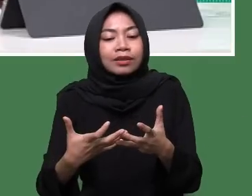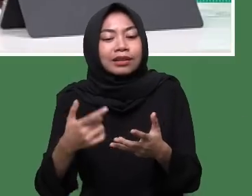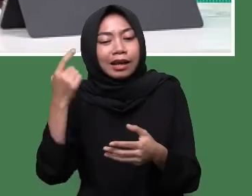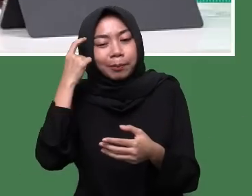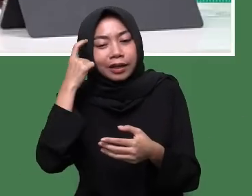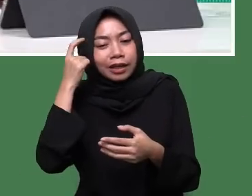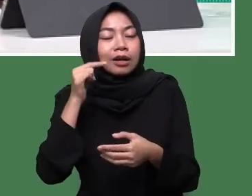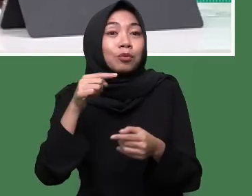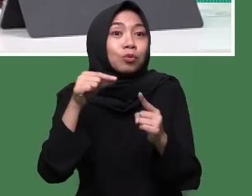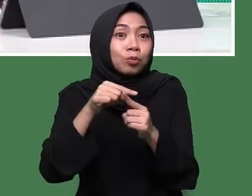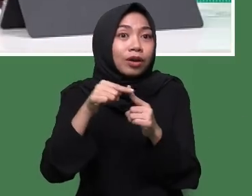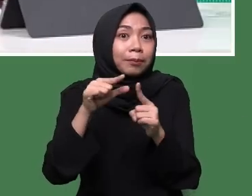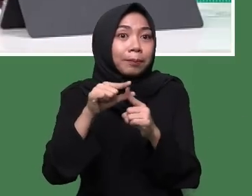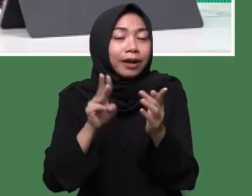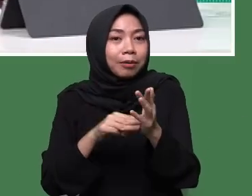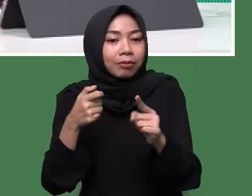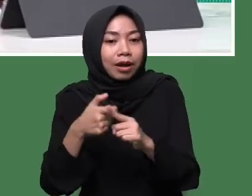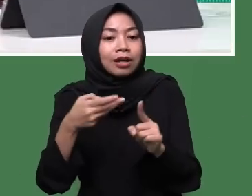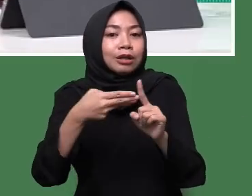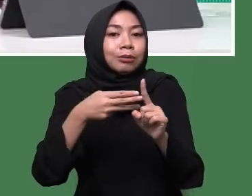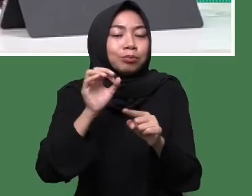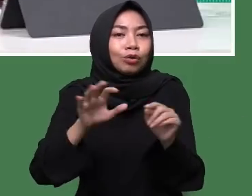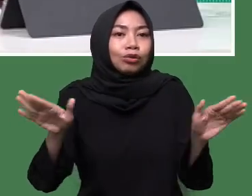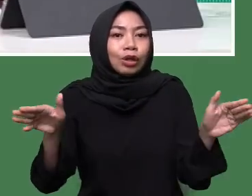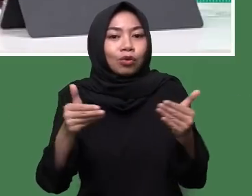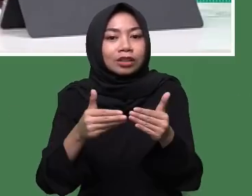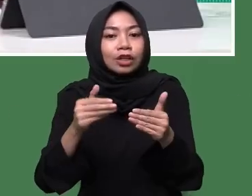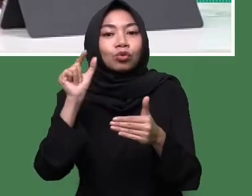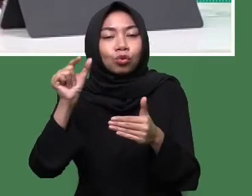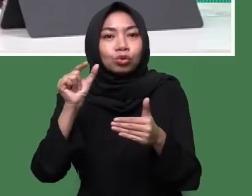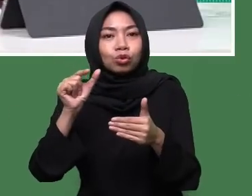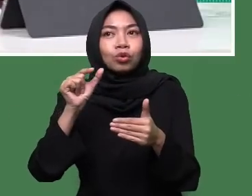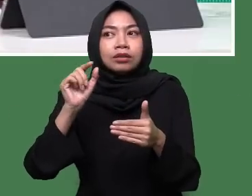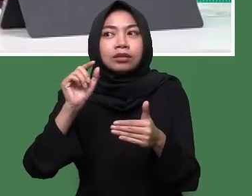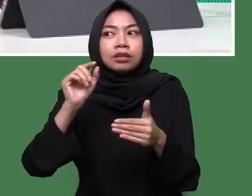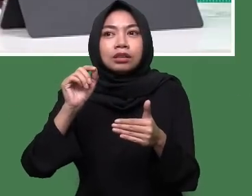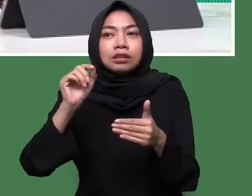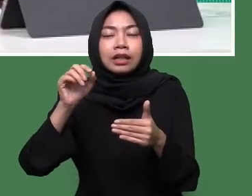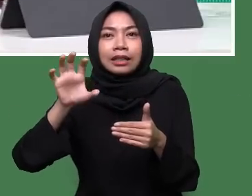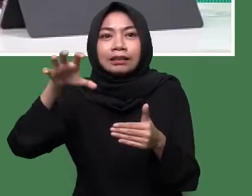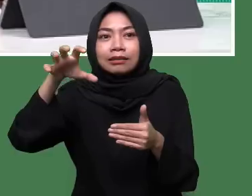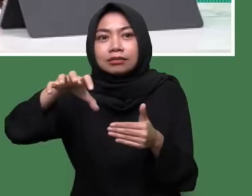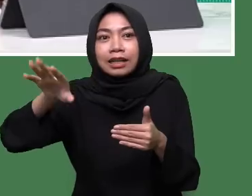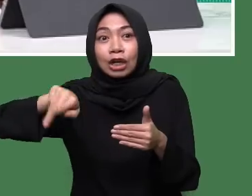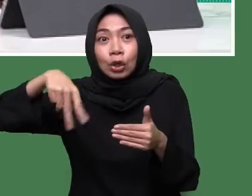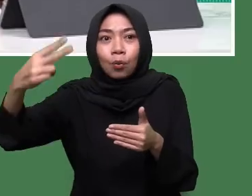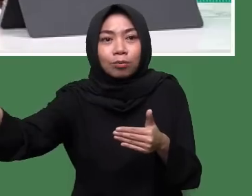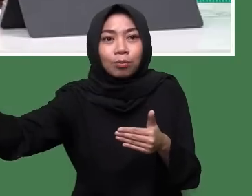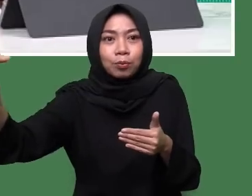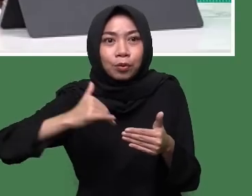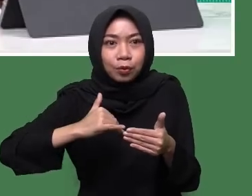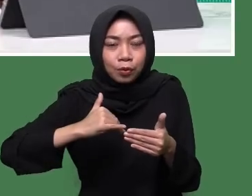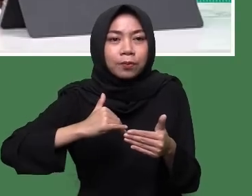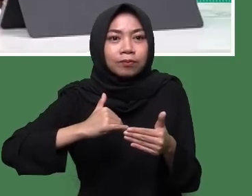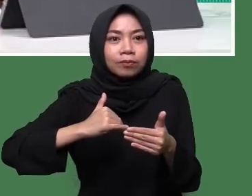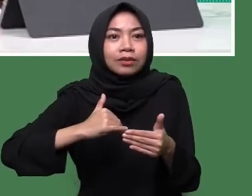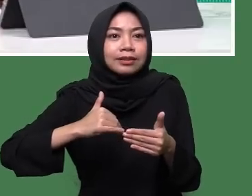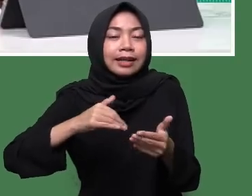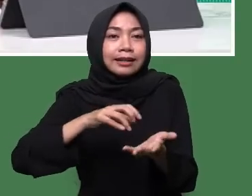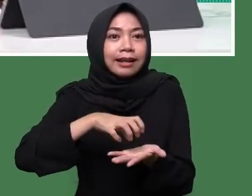biosecurity screening for international travelers, especially for those who are just visiting the